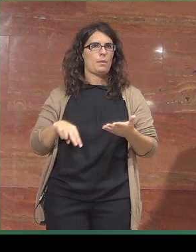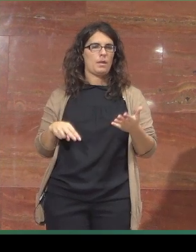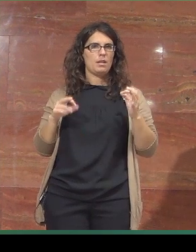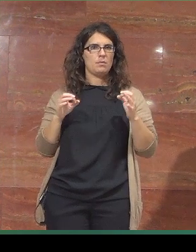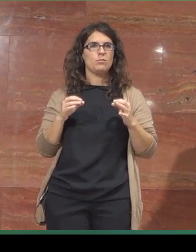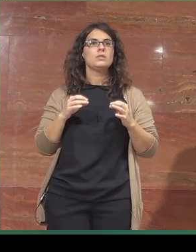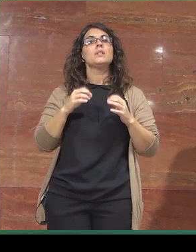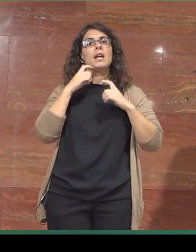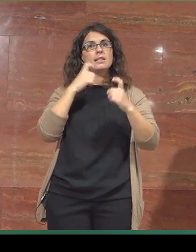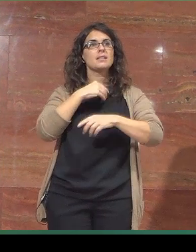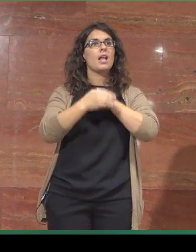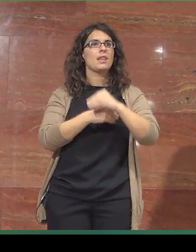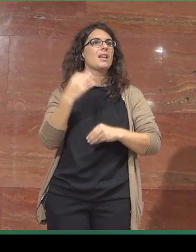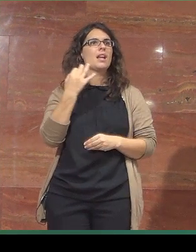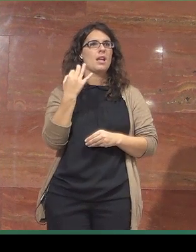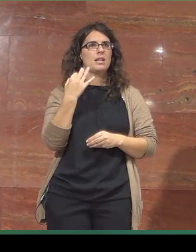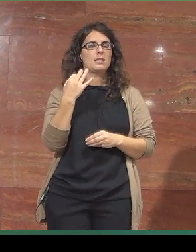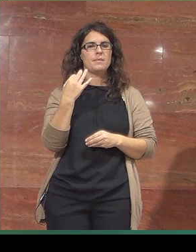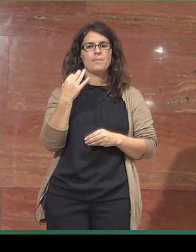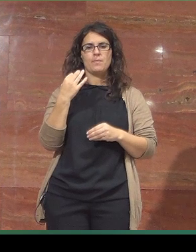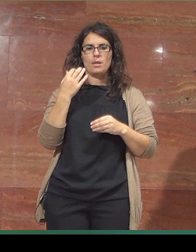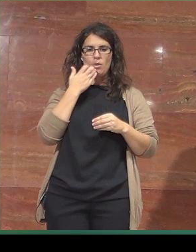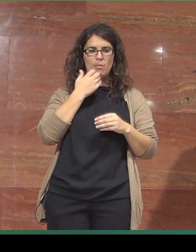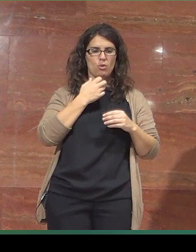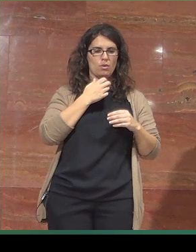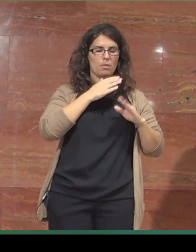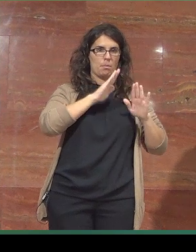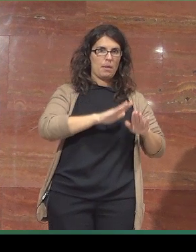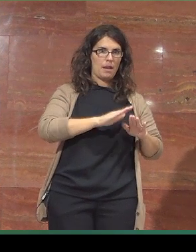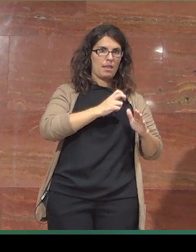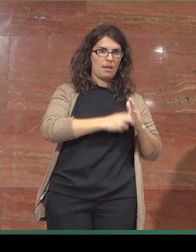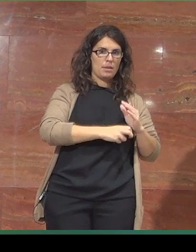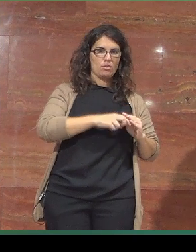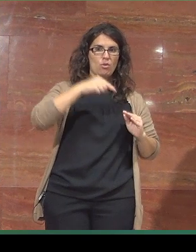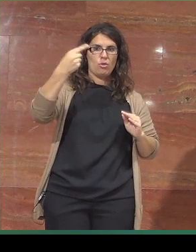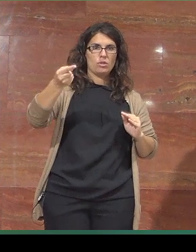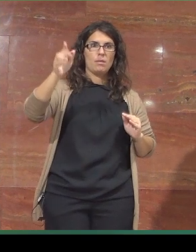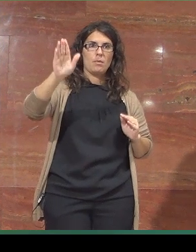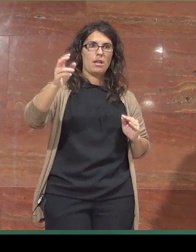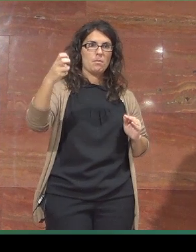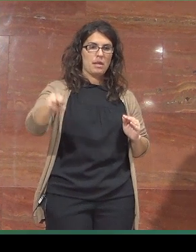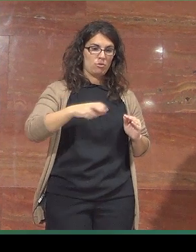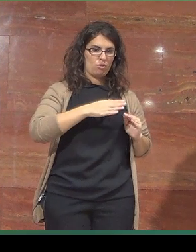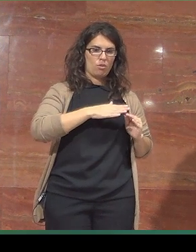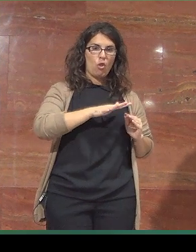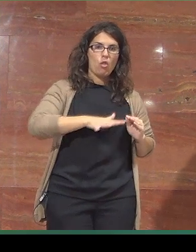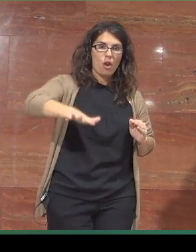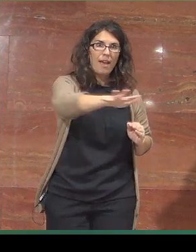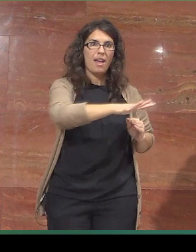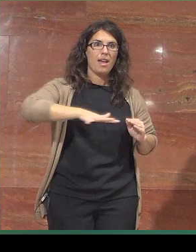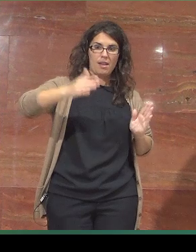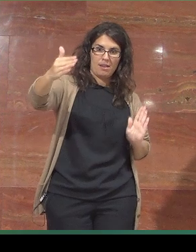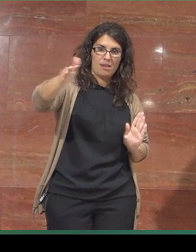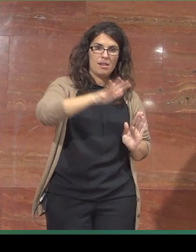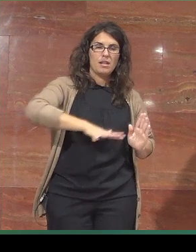to move out of one zone that they know that they're very familiar with and know well, into another zone. Give